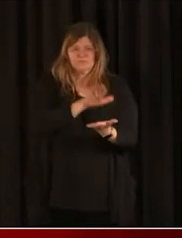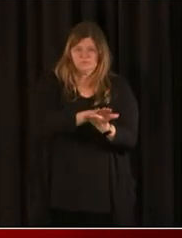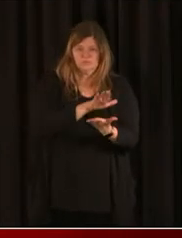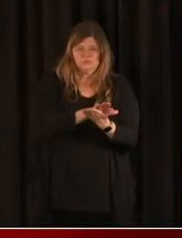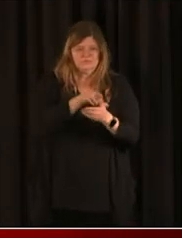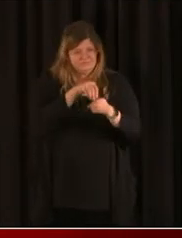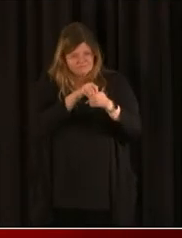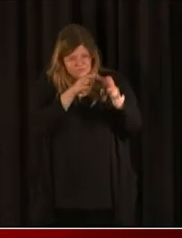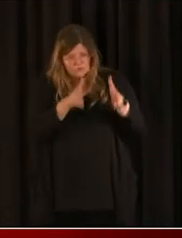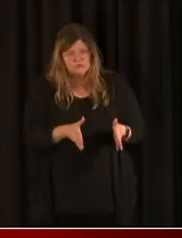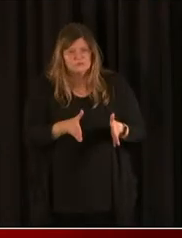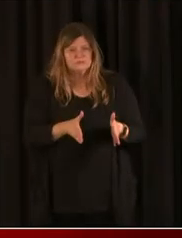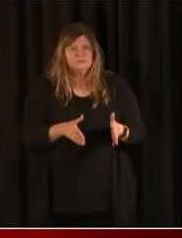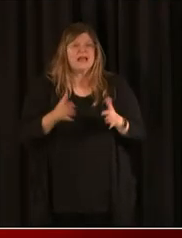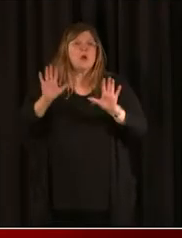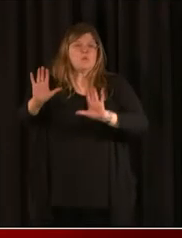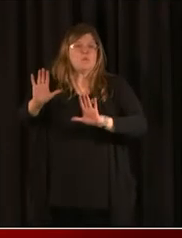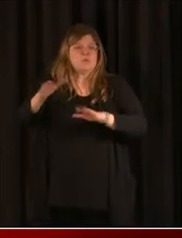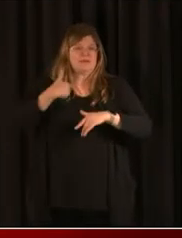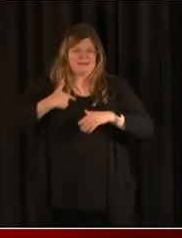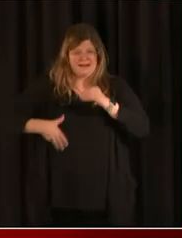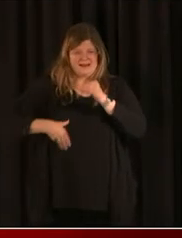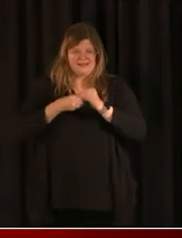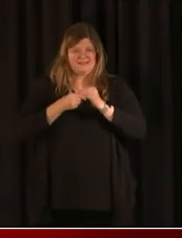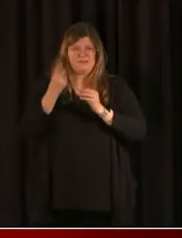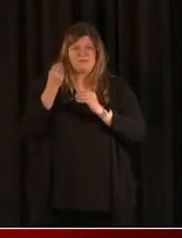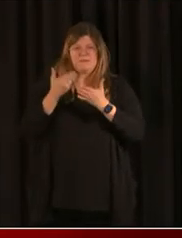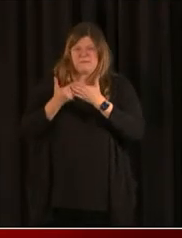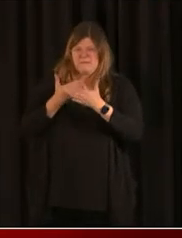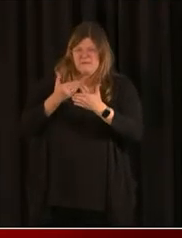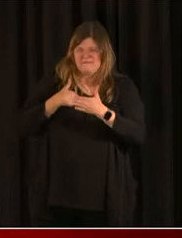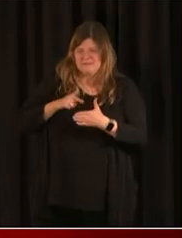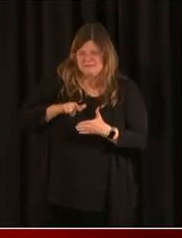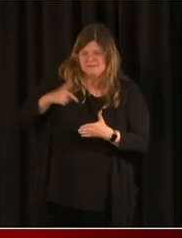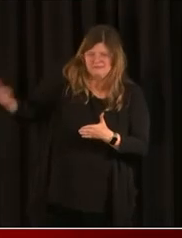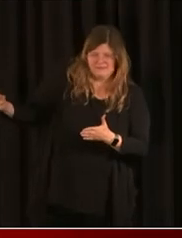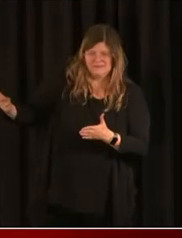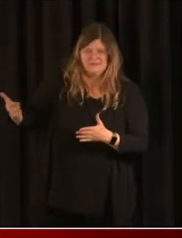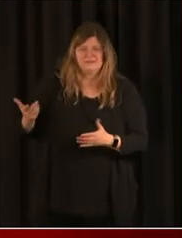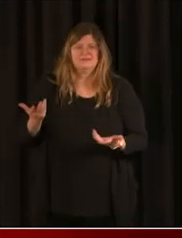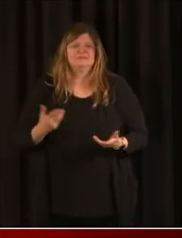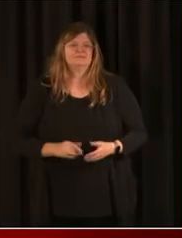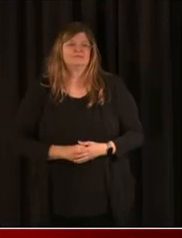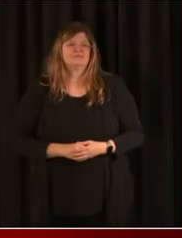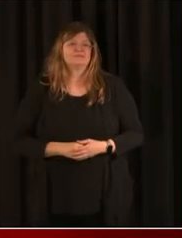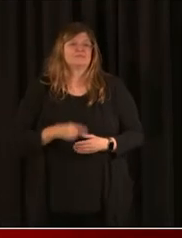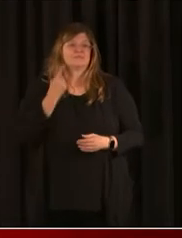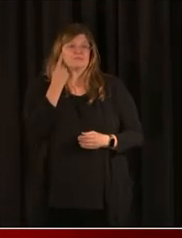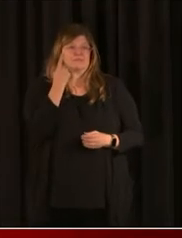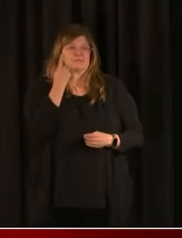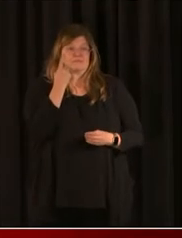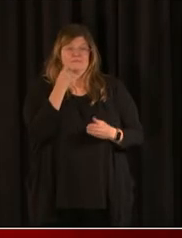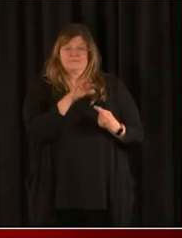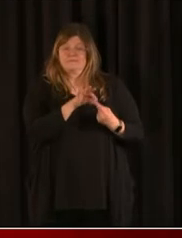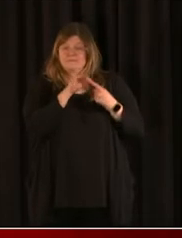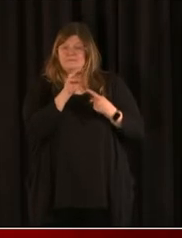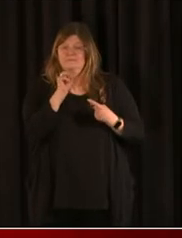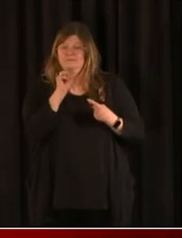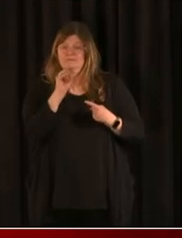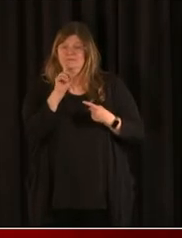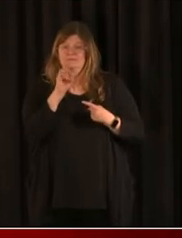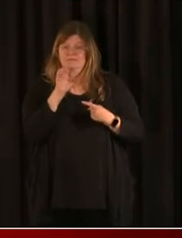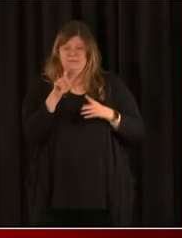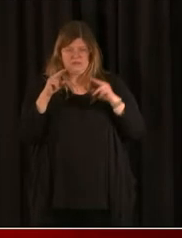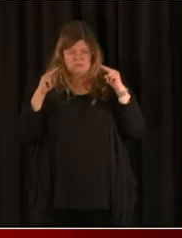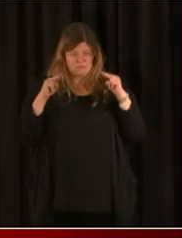turn it back. Oh, I did want to give you a little bit more information on the next slide about one of the particular models that I know a